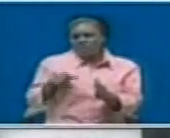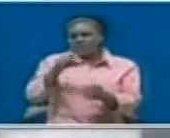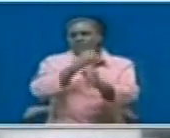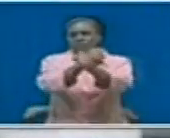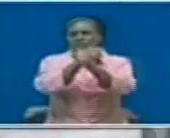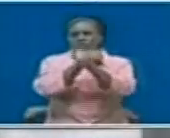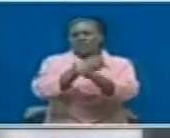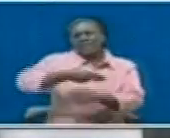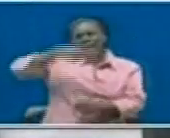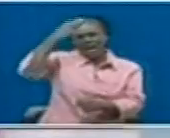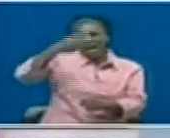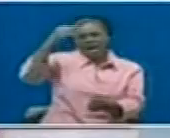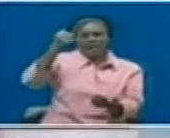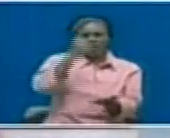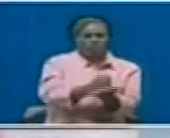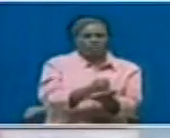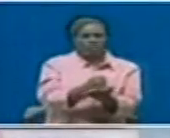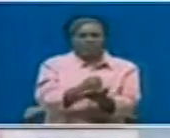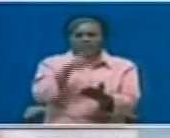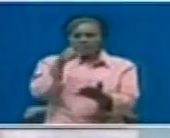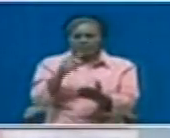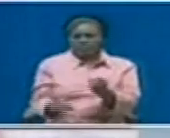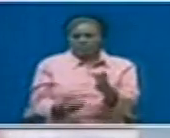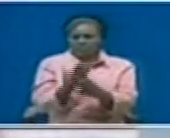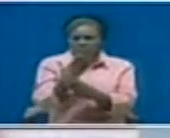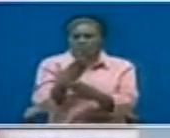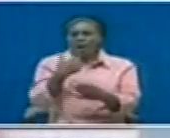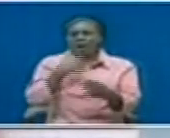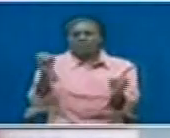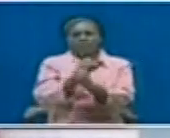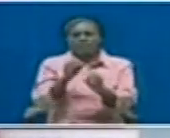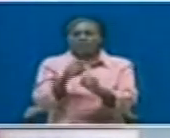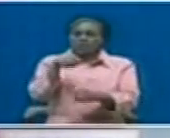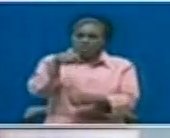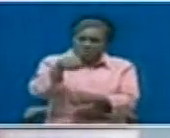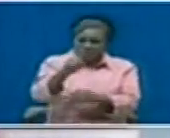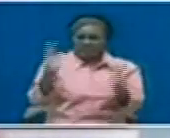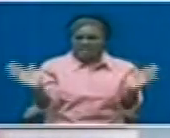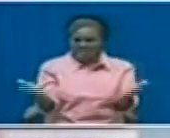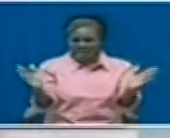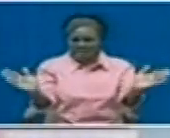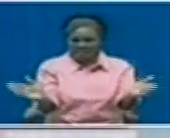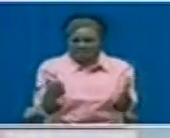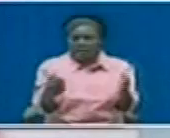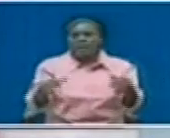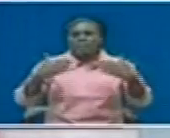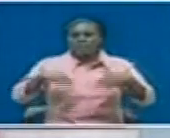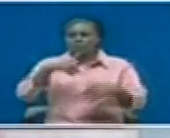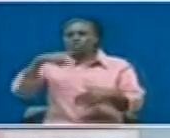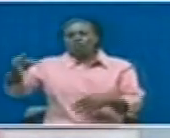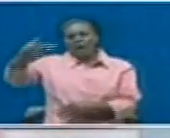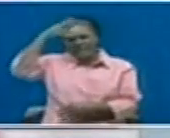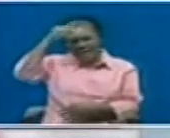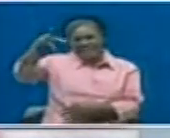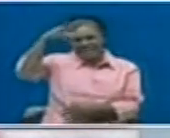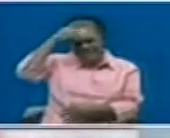masters in high office. It is counterproductive, and you are actually encouraging extremism